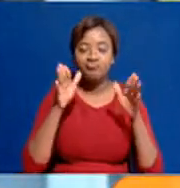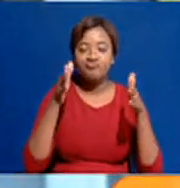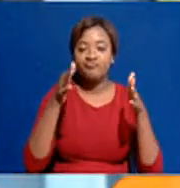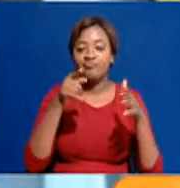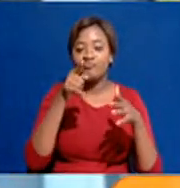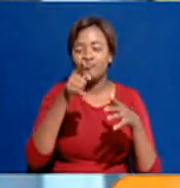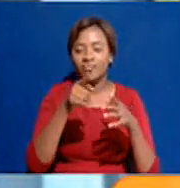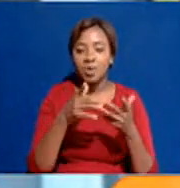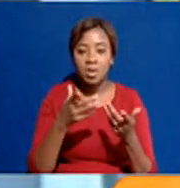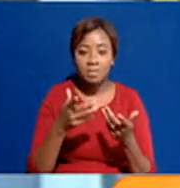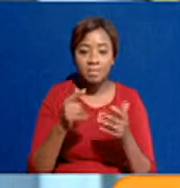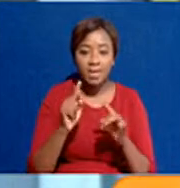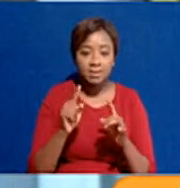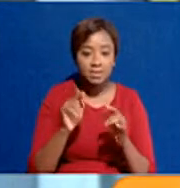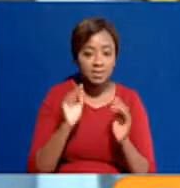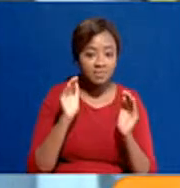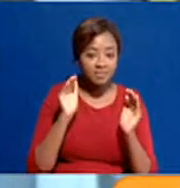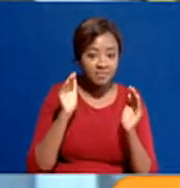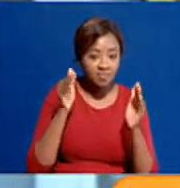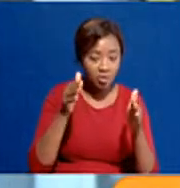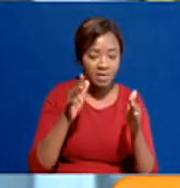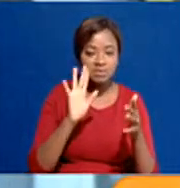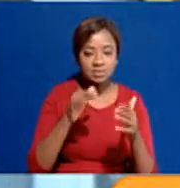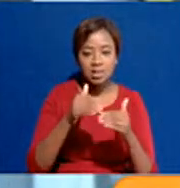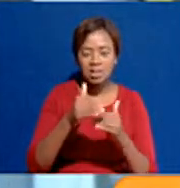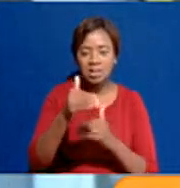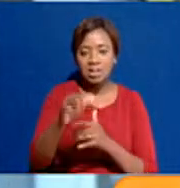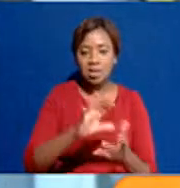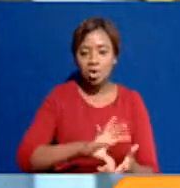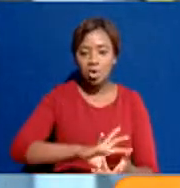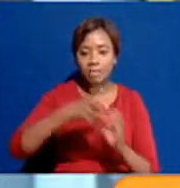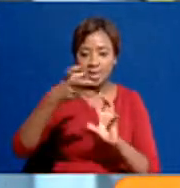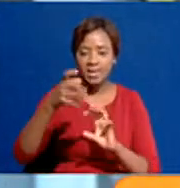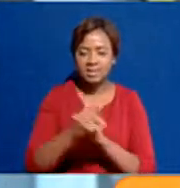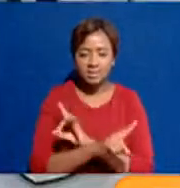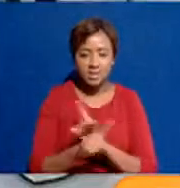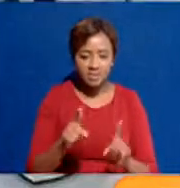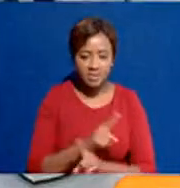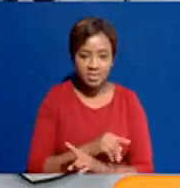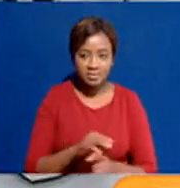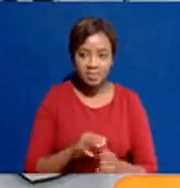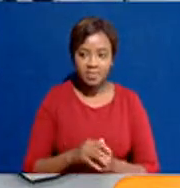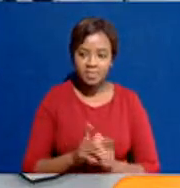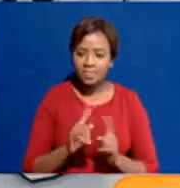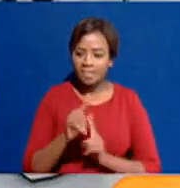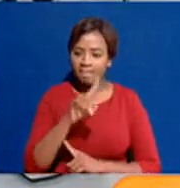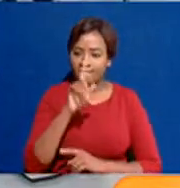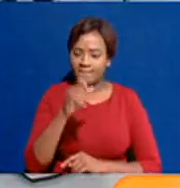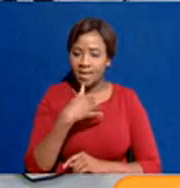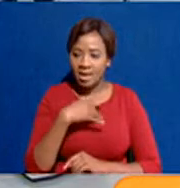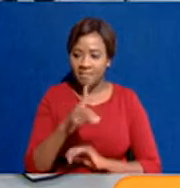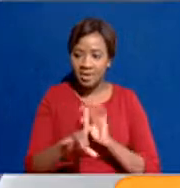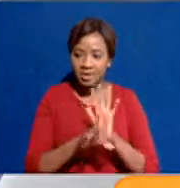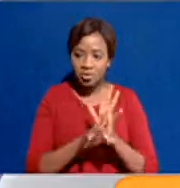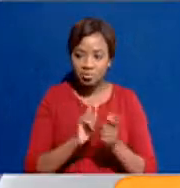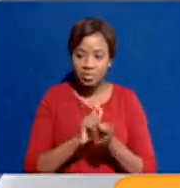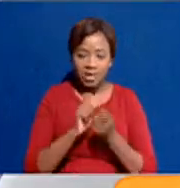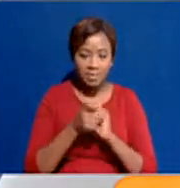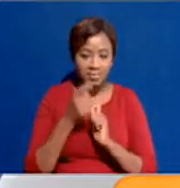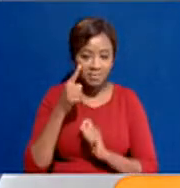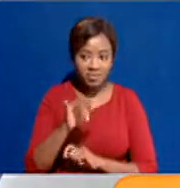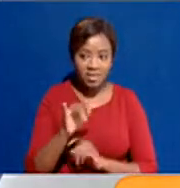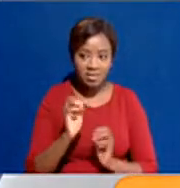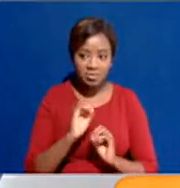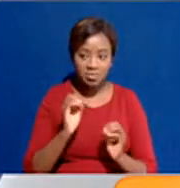complicate things. Yeah. Won't a law come in? An amendment to that? Because once they sit down, remember,